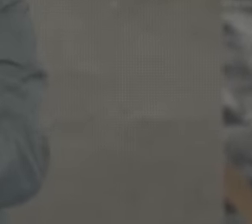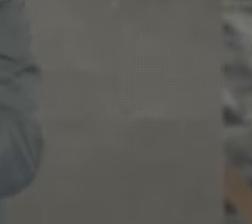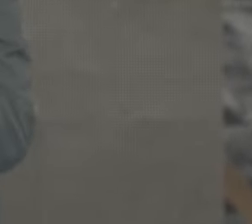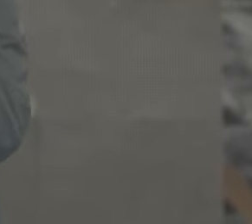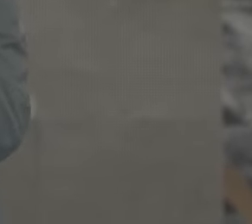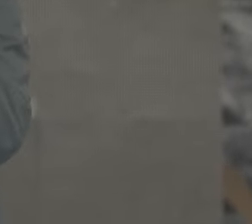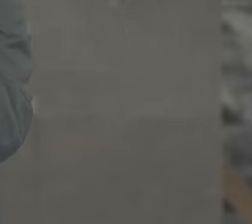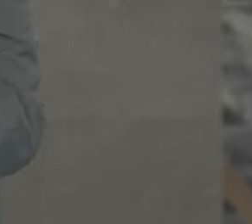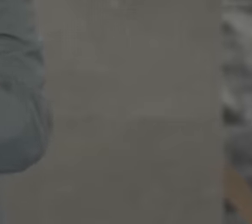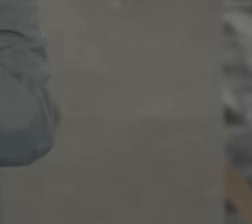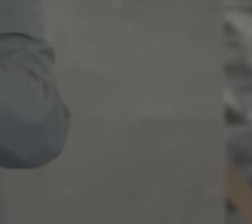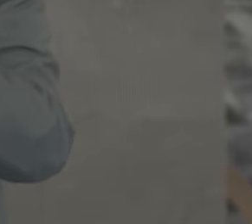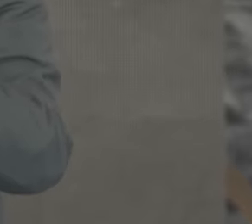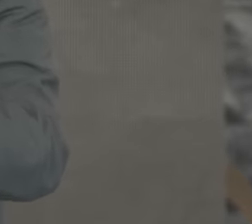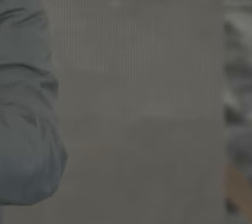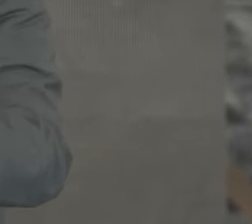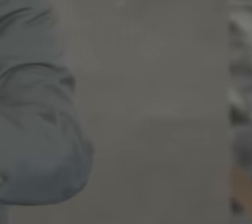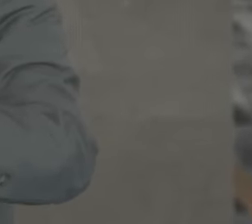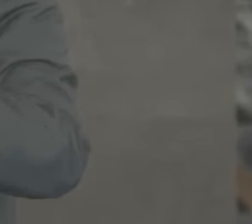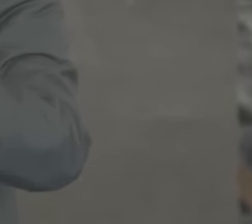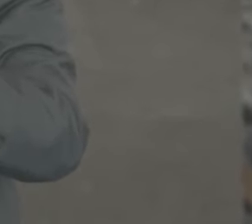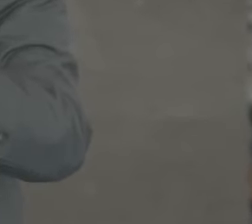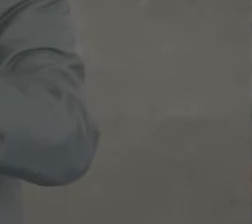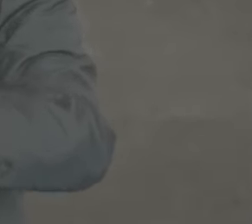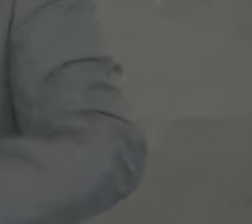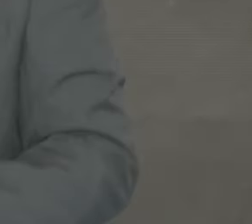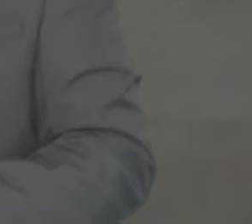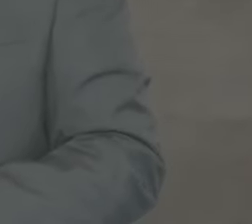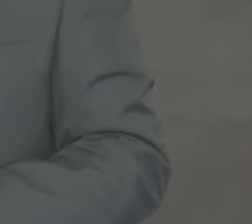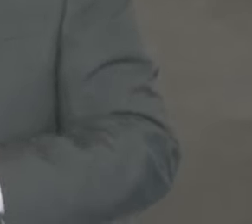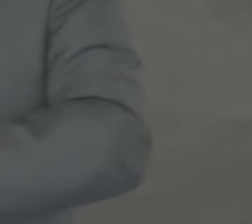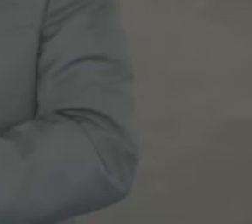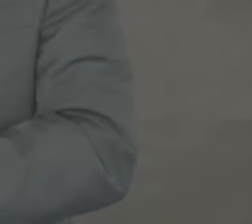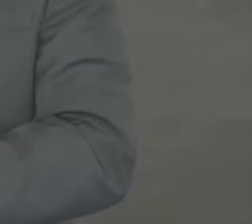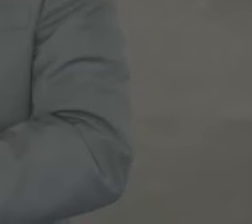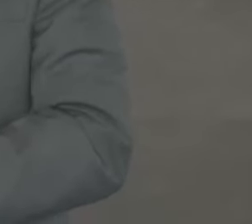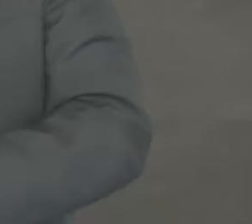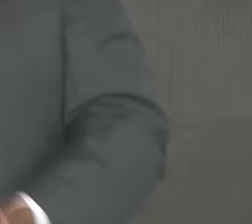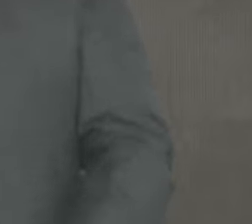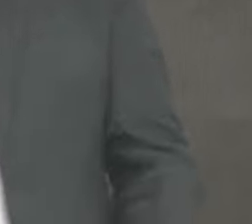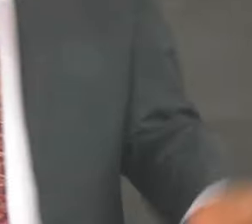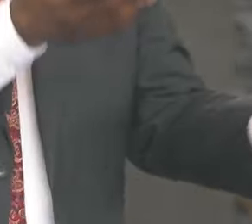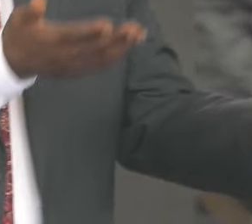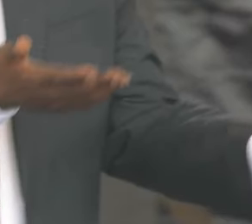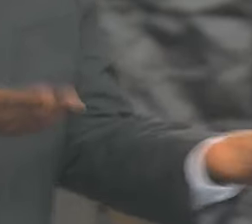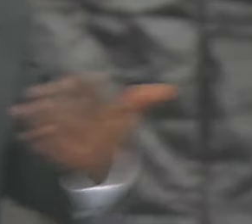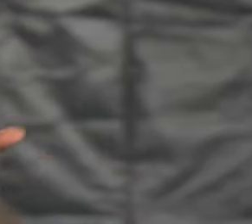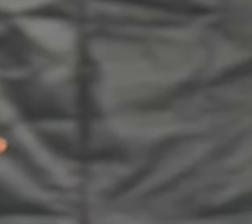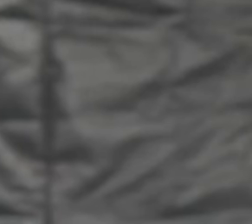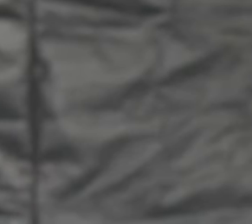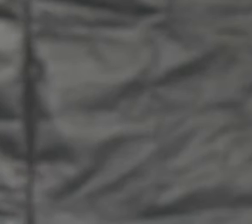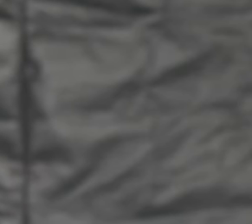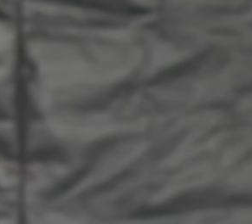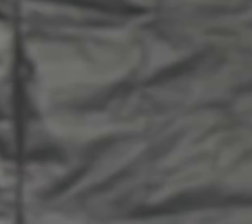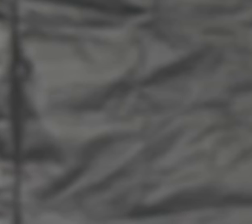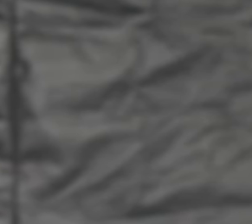against him? They have not heard, they have not hearkened unto my voice. You know, that's the thing to check